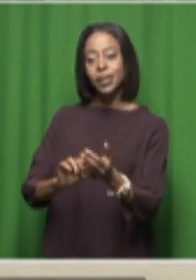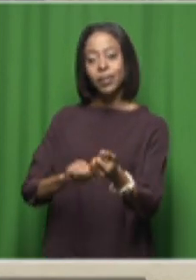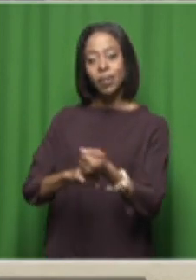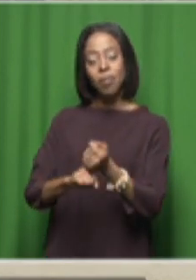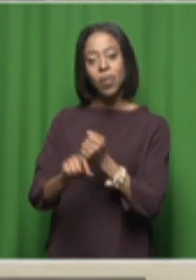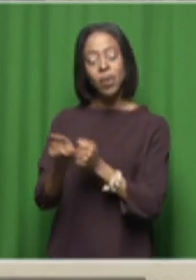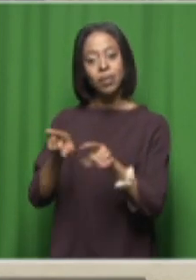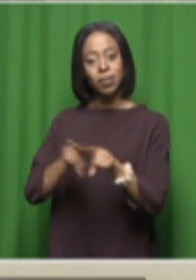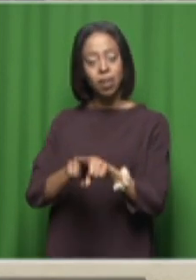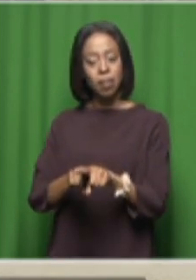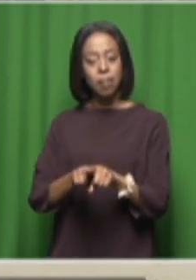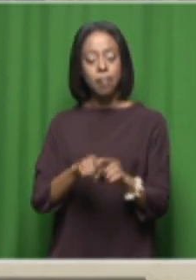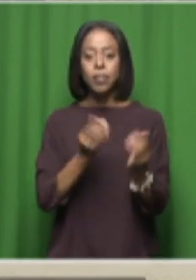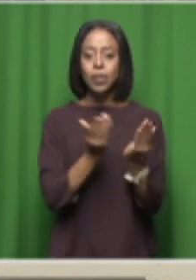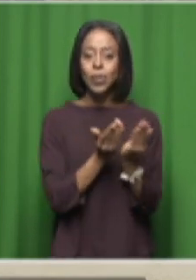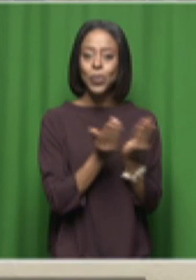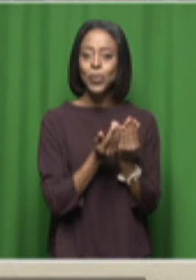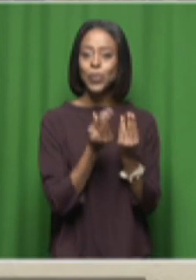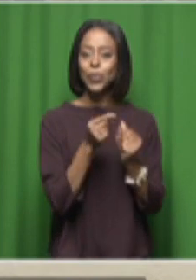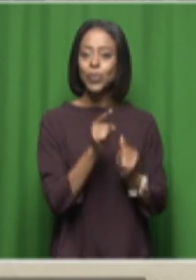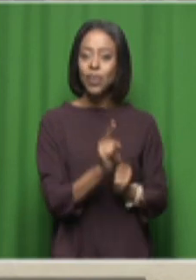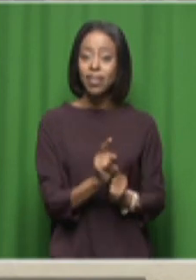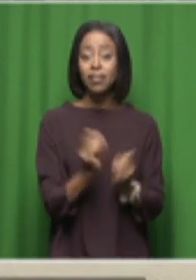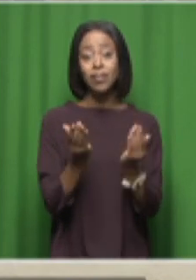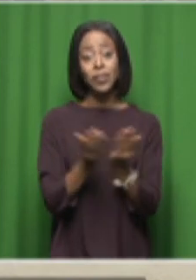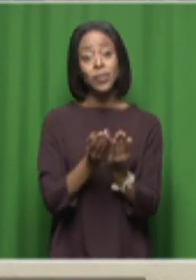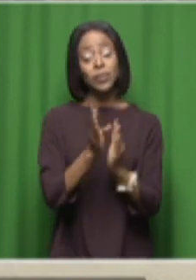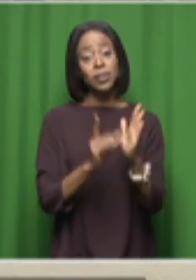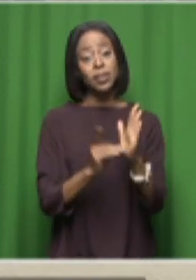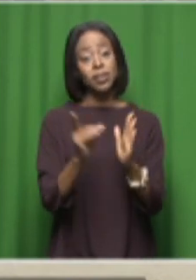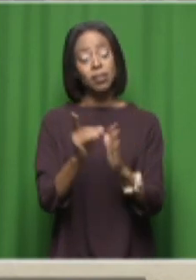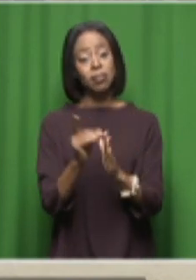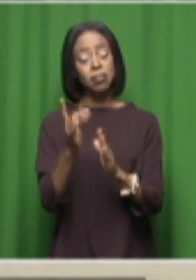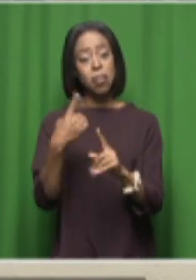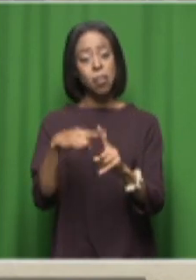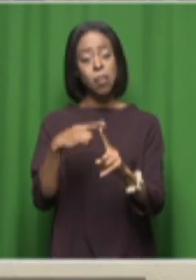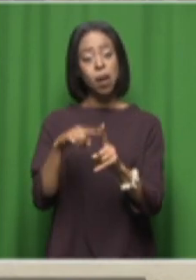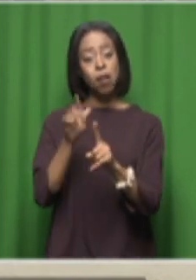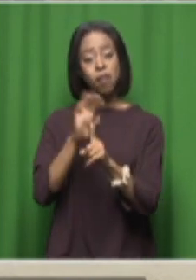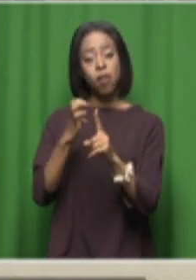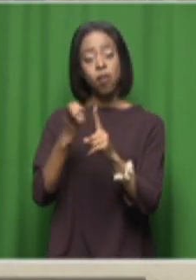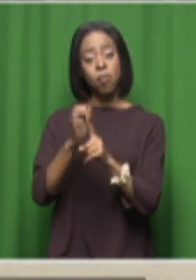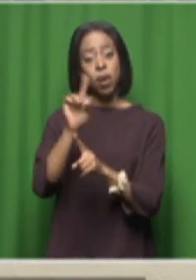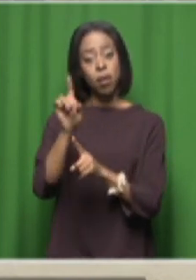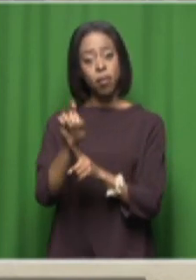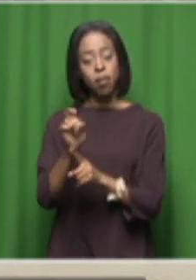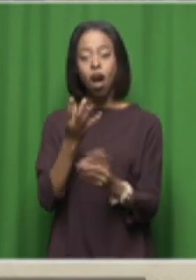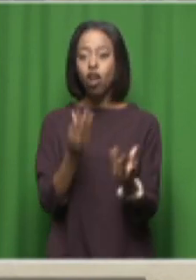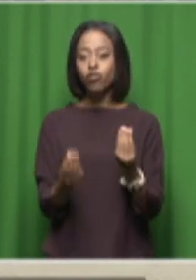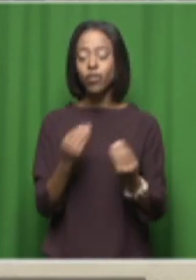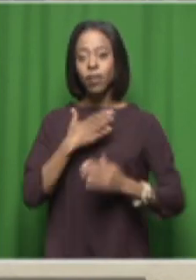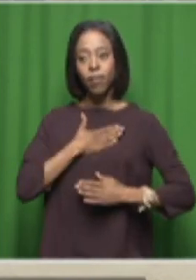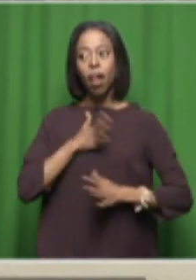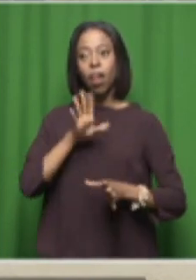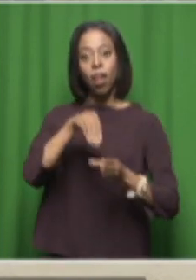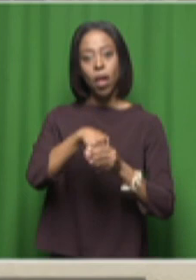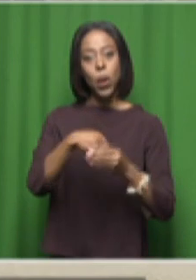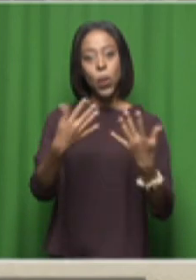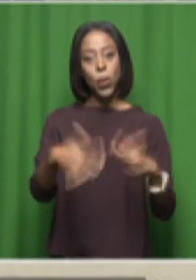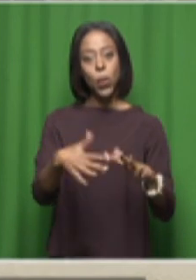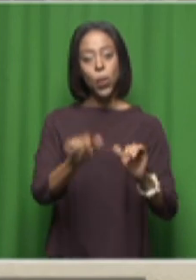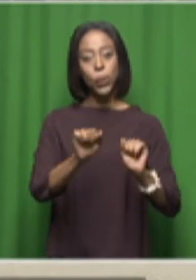well? What about schools? Do schools develop a positive environment where the children feel included?